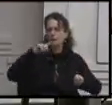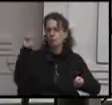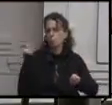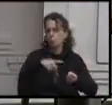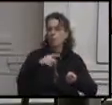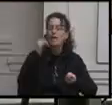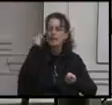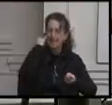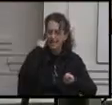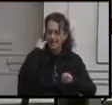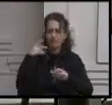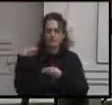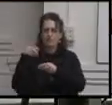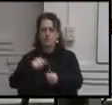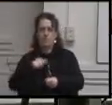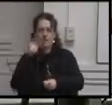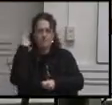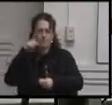really what goes forward.